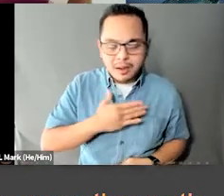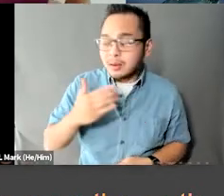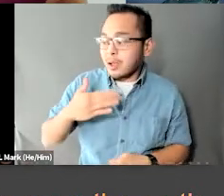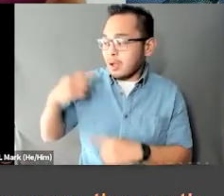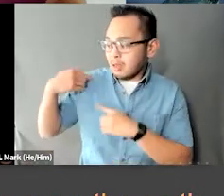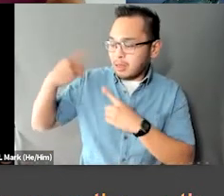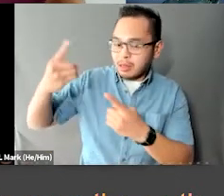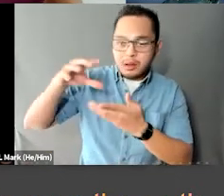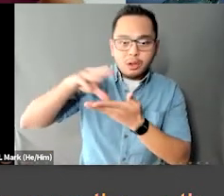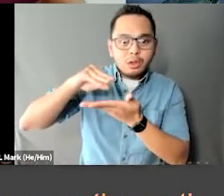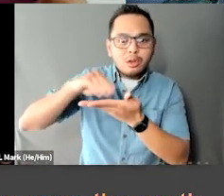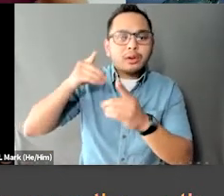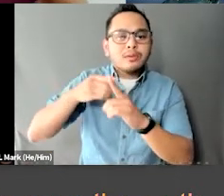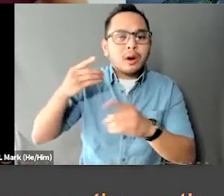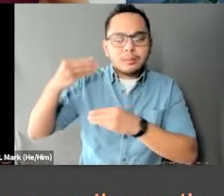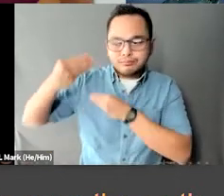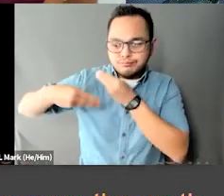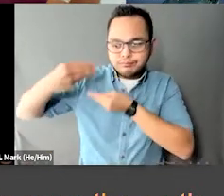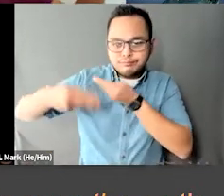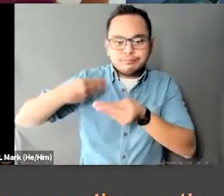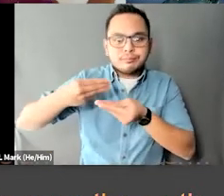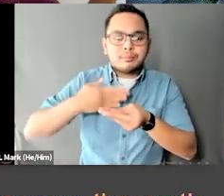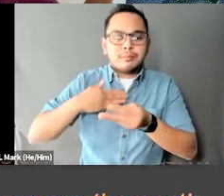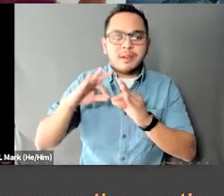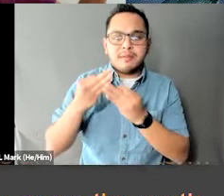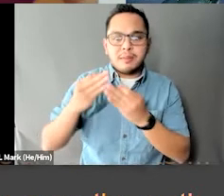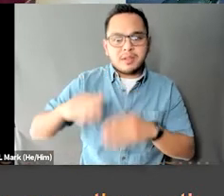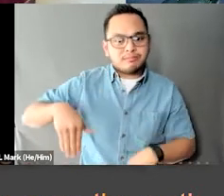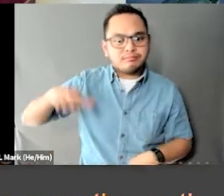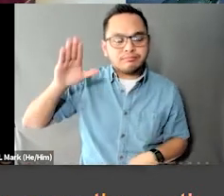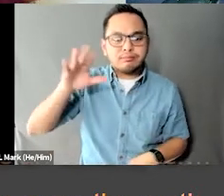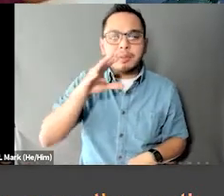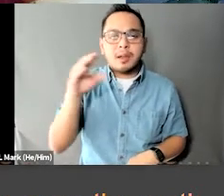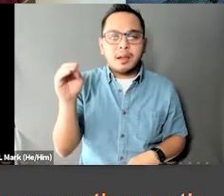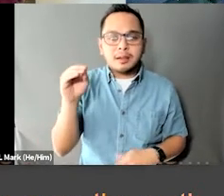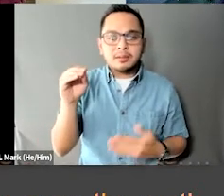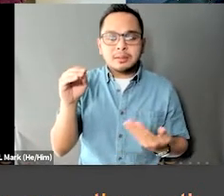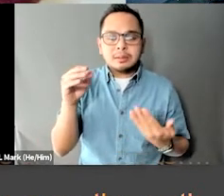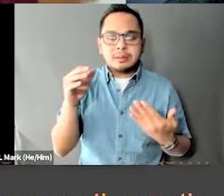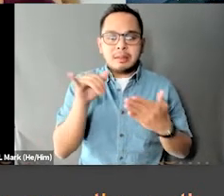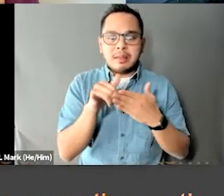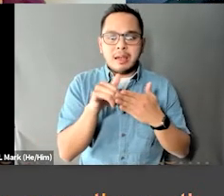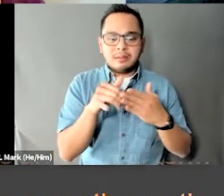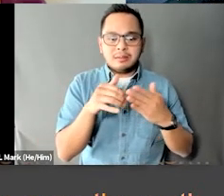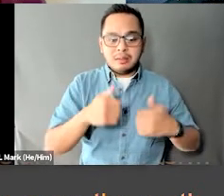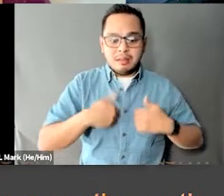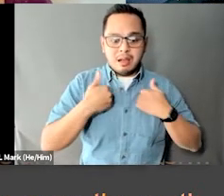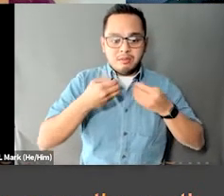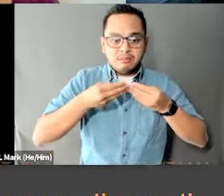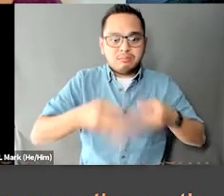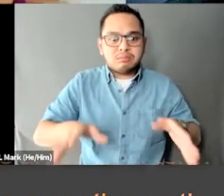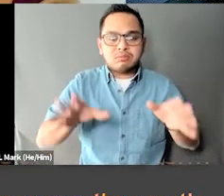I had, I learned from my family's upbringing and losing control of your entire life. Can you